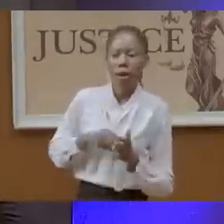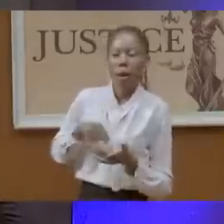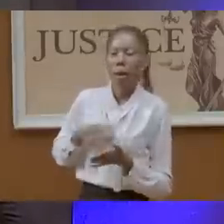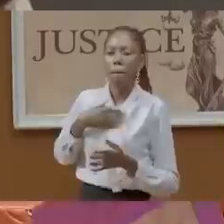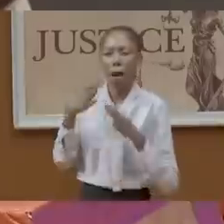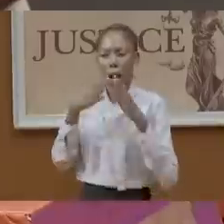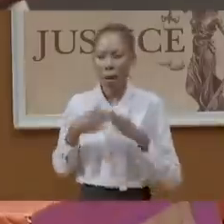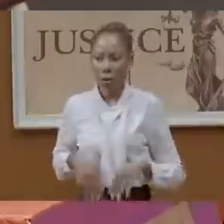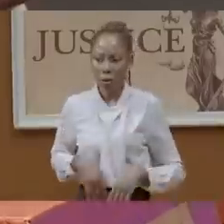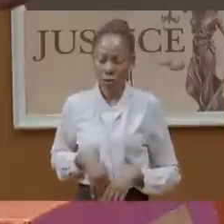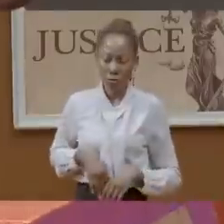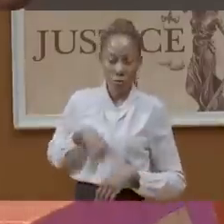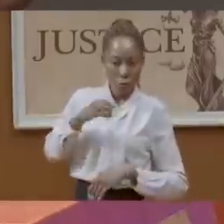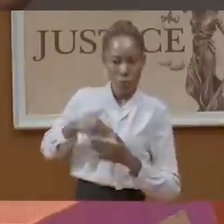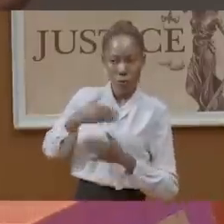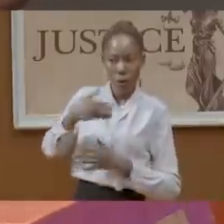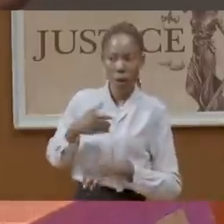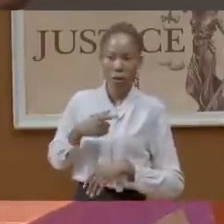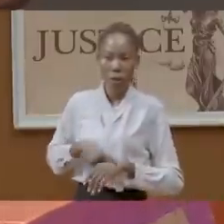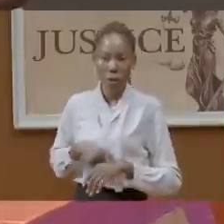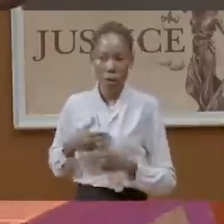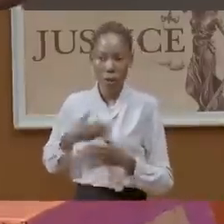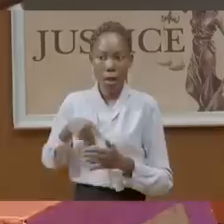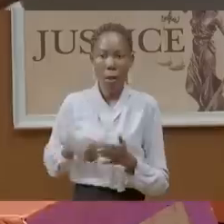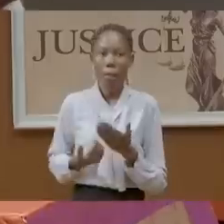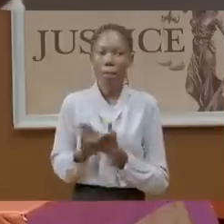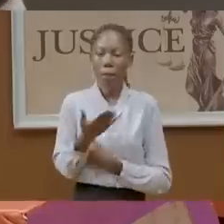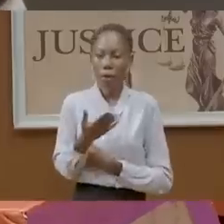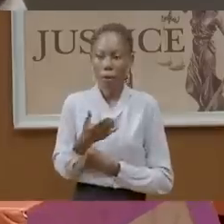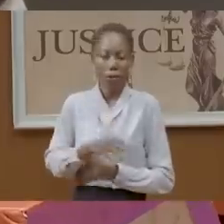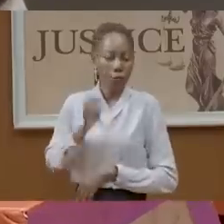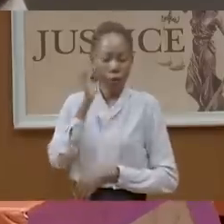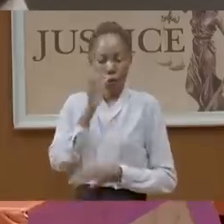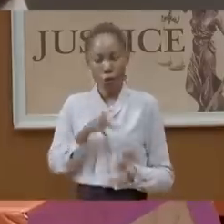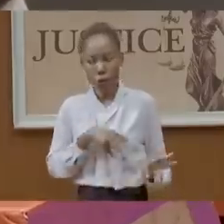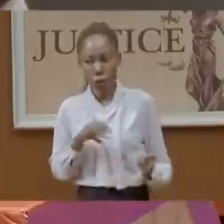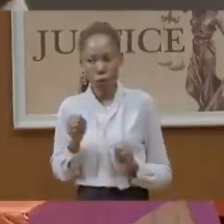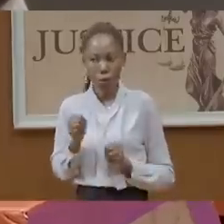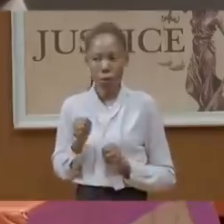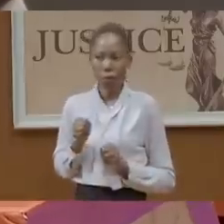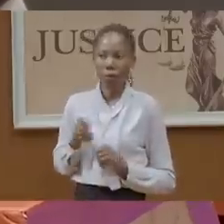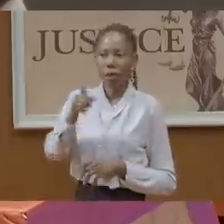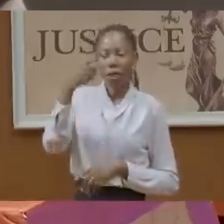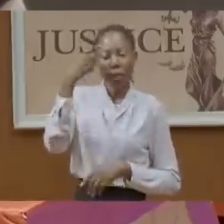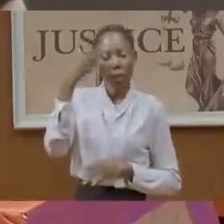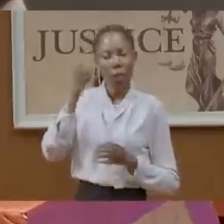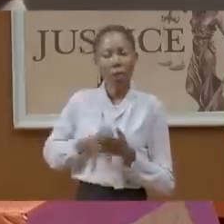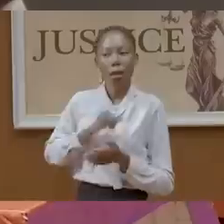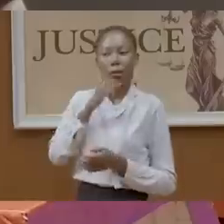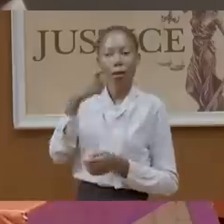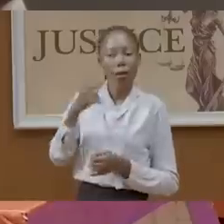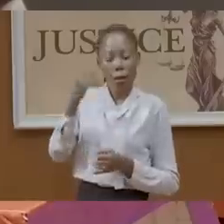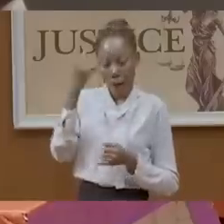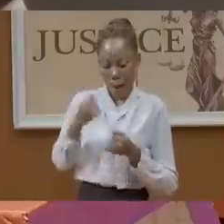anything. Of which she did the next morning. In fact, I told her myself, I said she should come and be going. She left. I thought that was the end of it